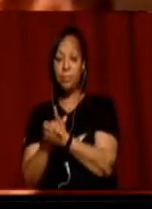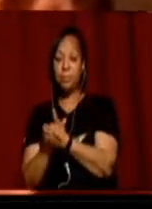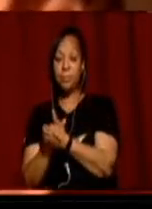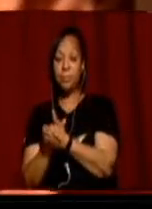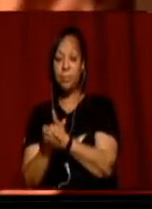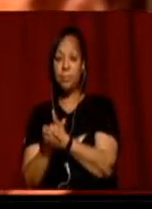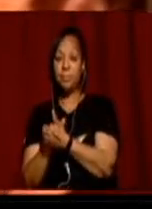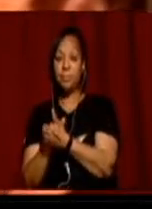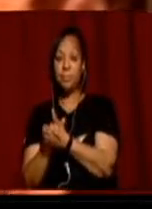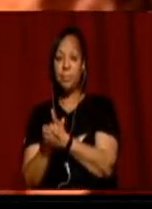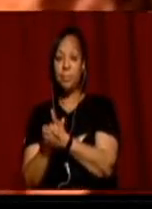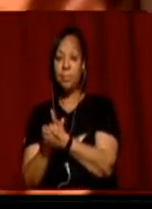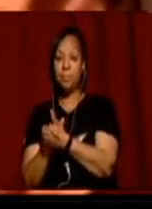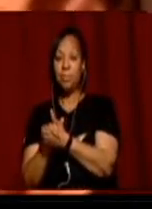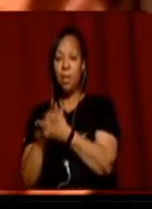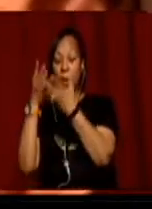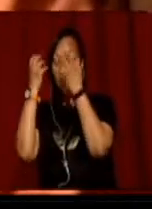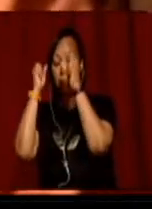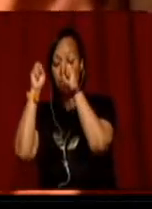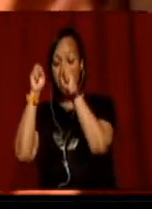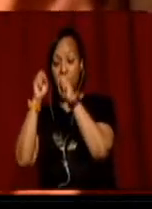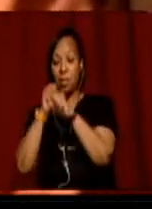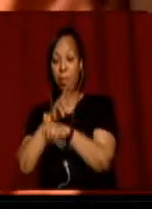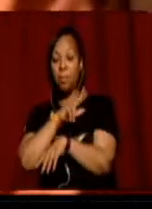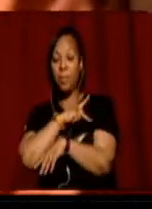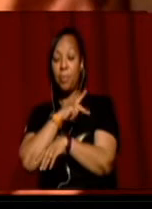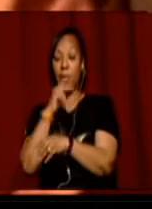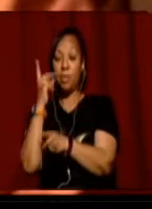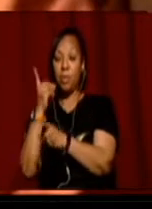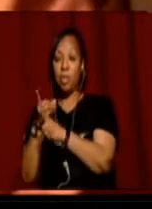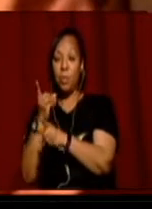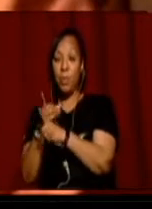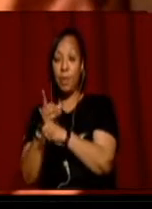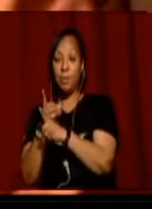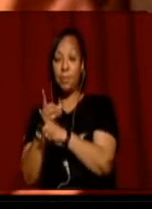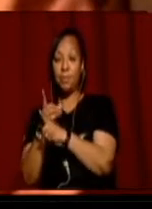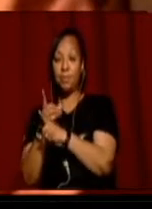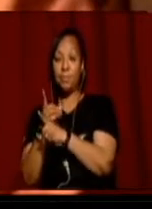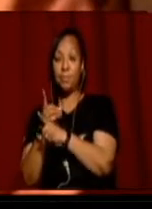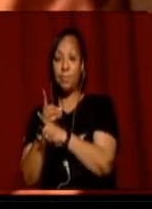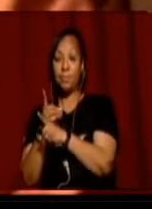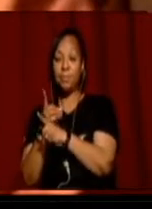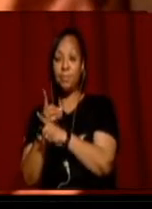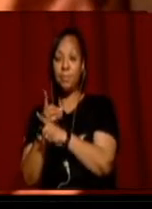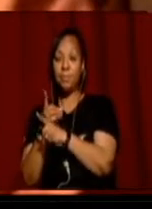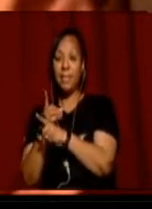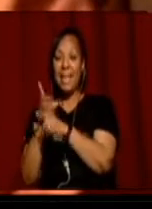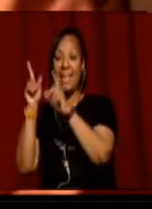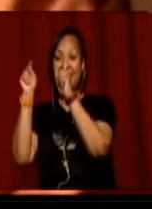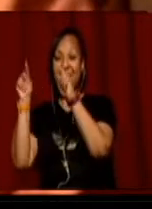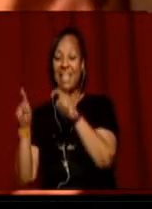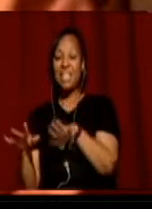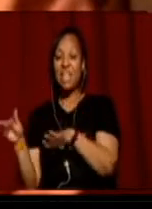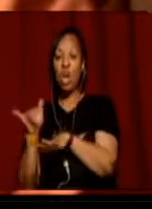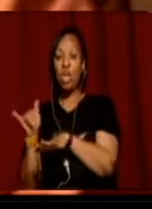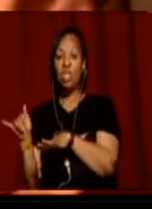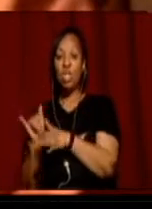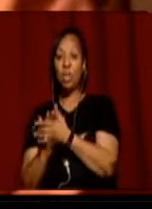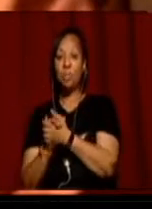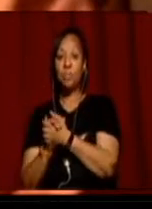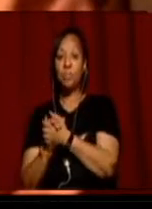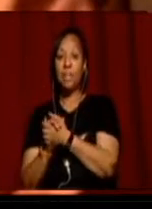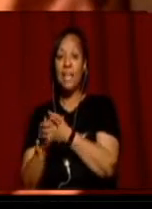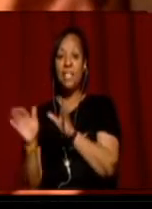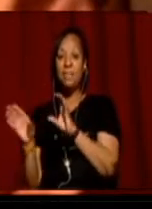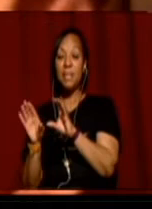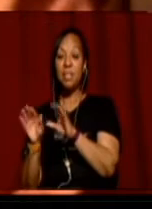Okay, very good. So yes, President Preckwinkle is correct. Those are where we are mainly doing testing. Also, testing is